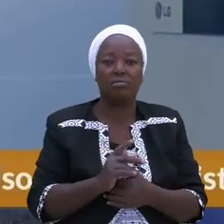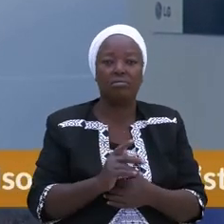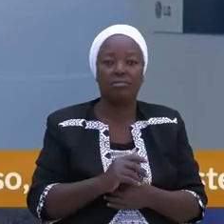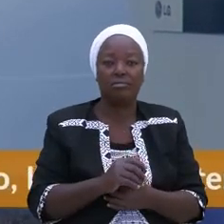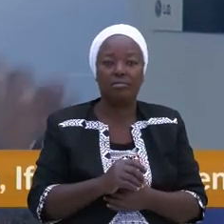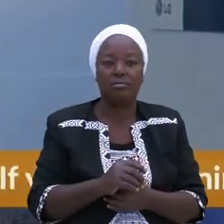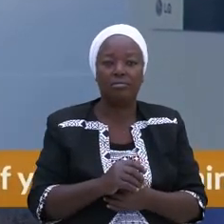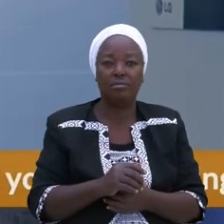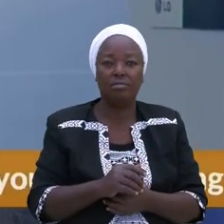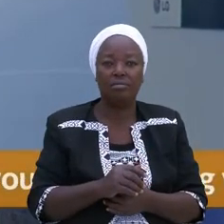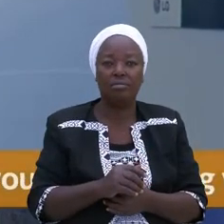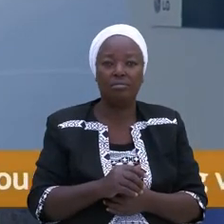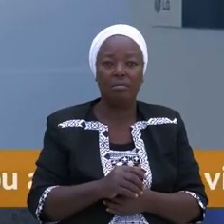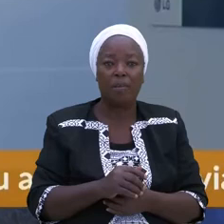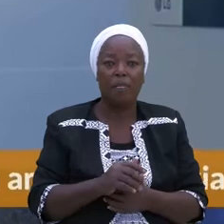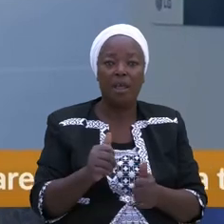All of us who are